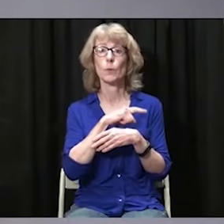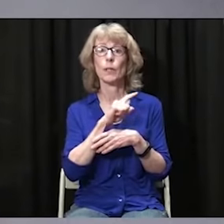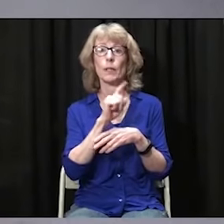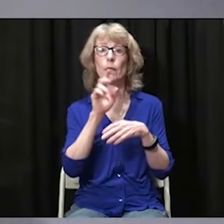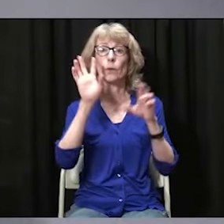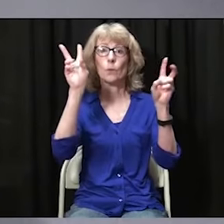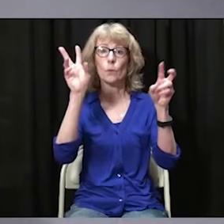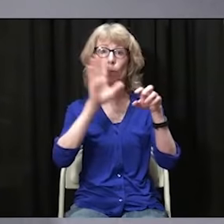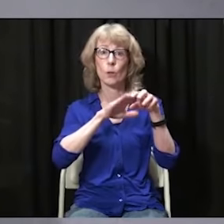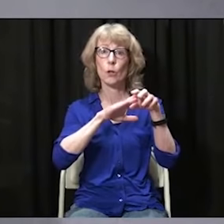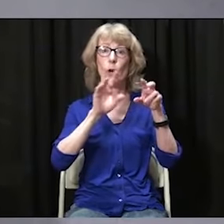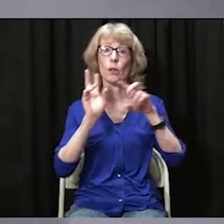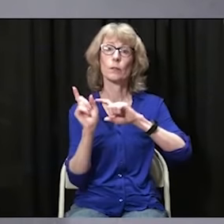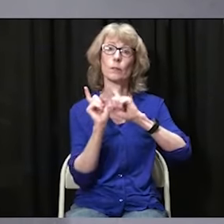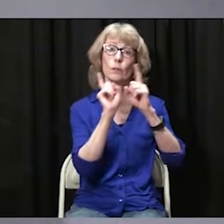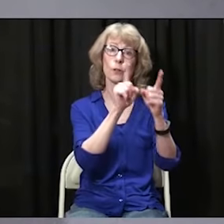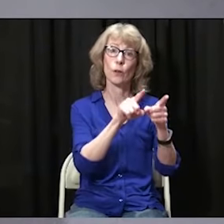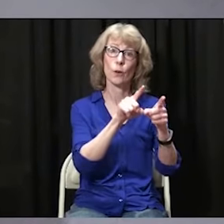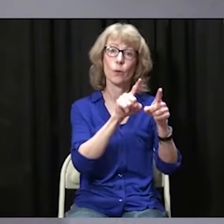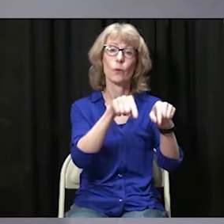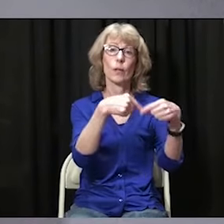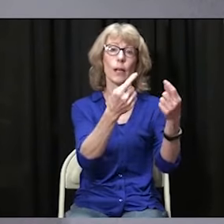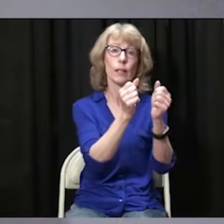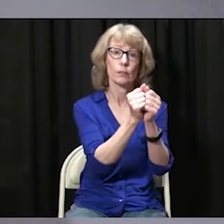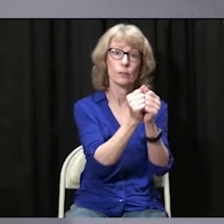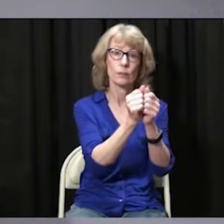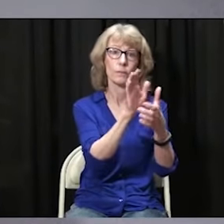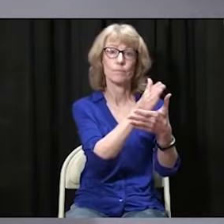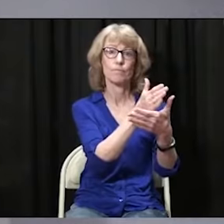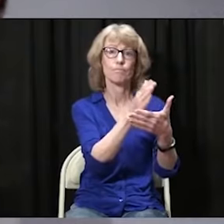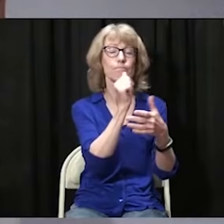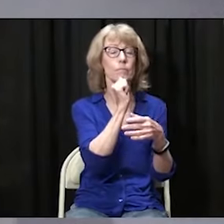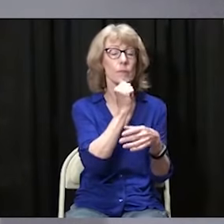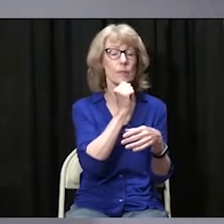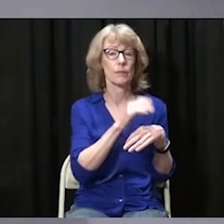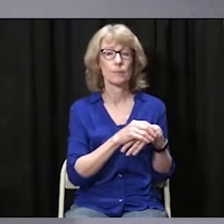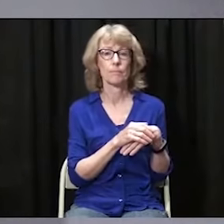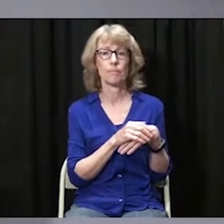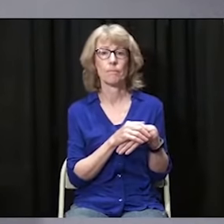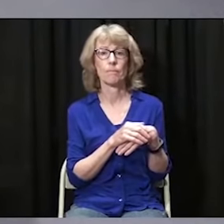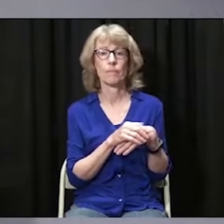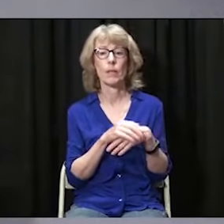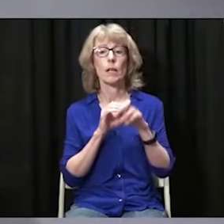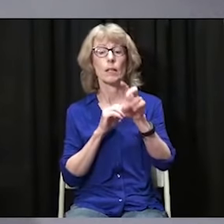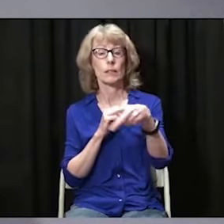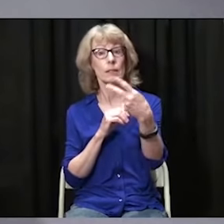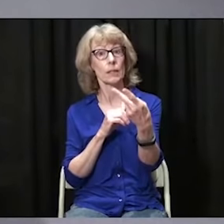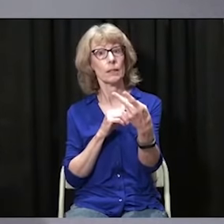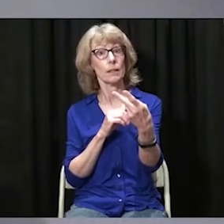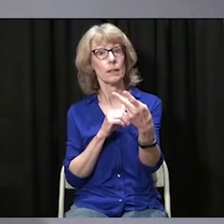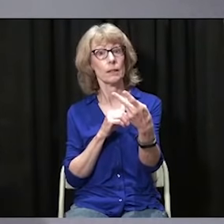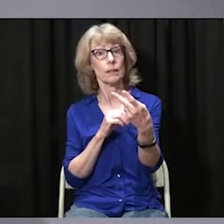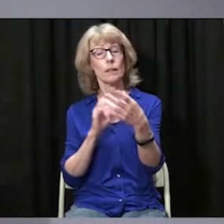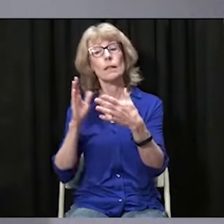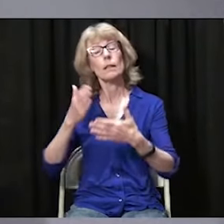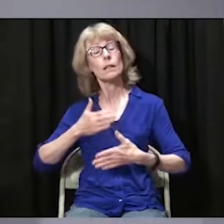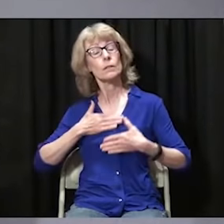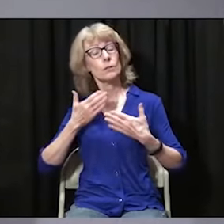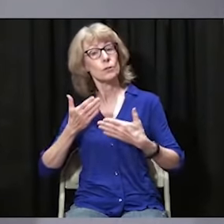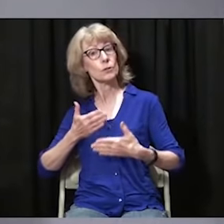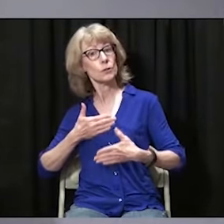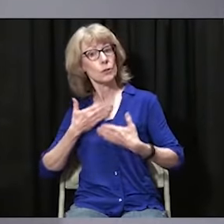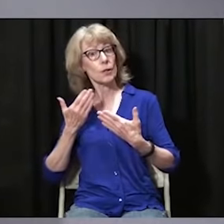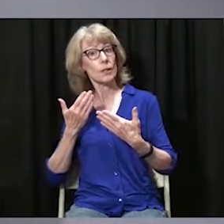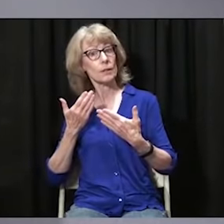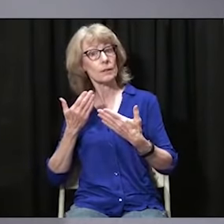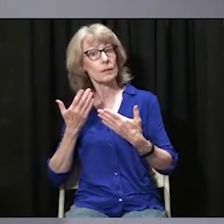Who can I rejoice with? Or with whom can I rejoice? Isn't it amazing